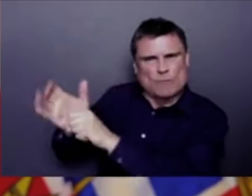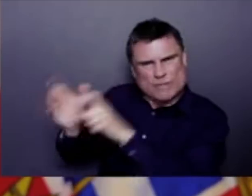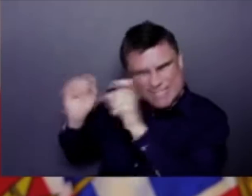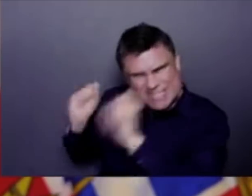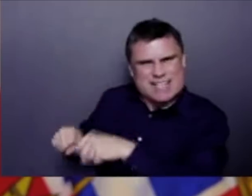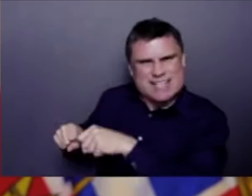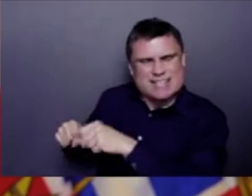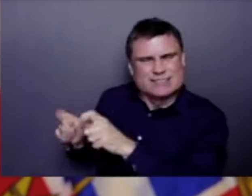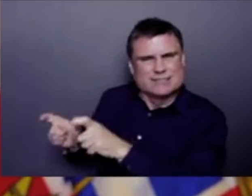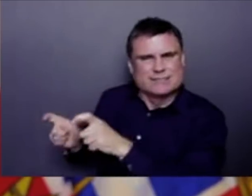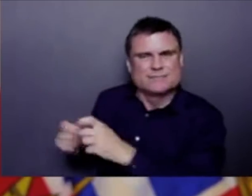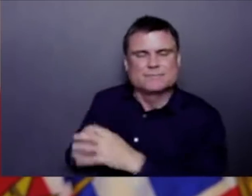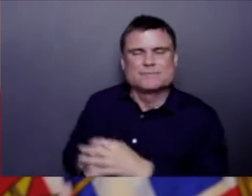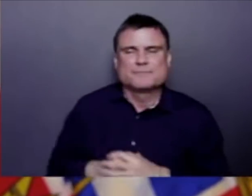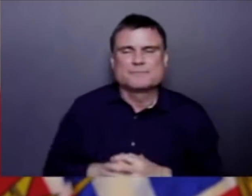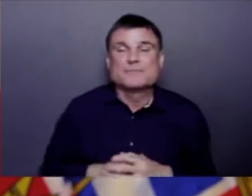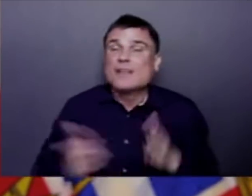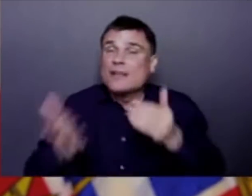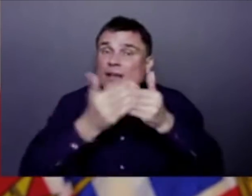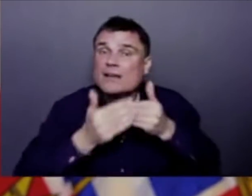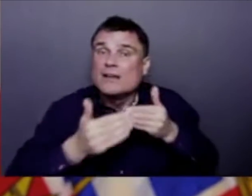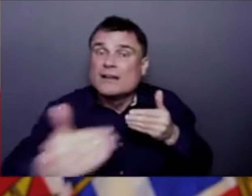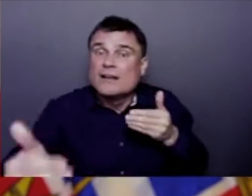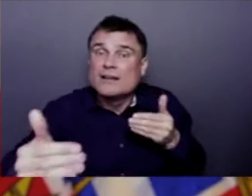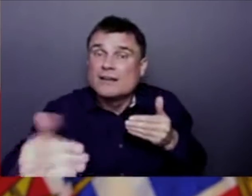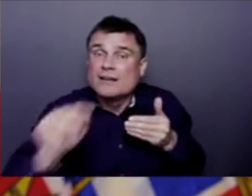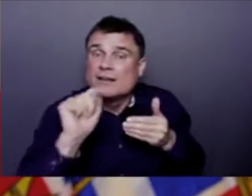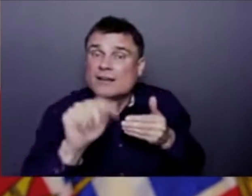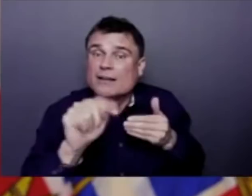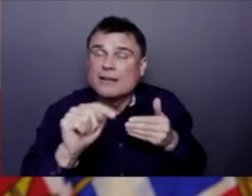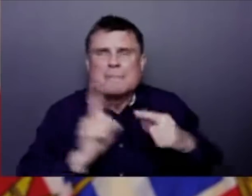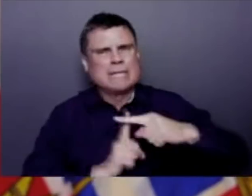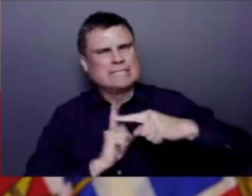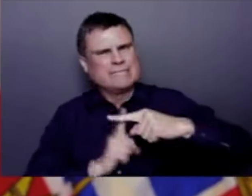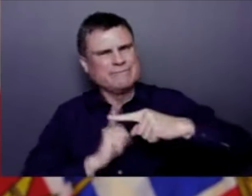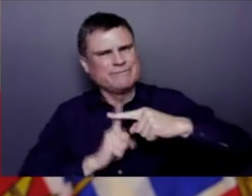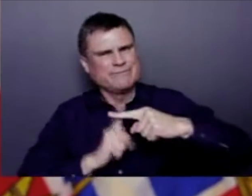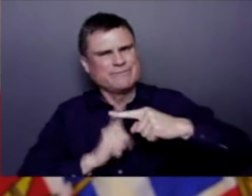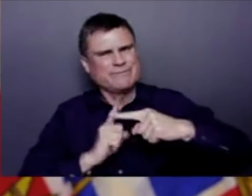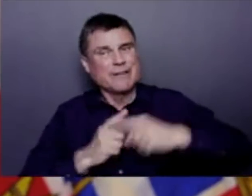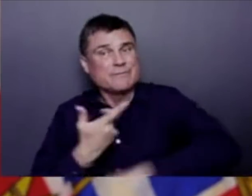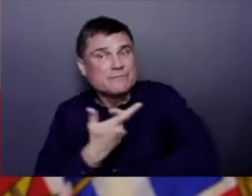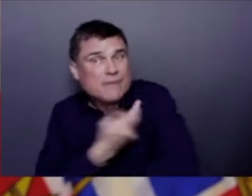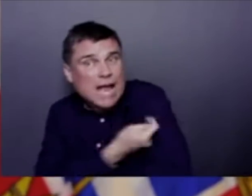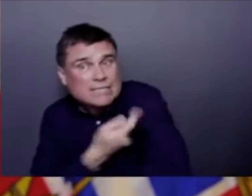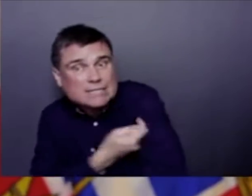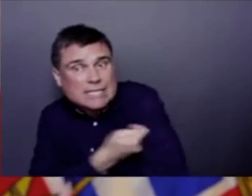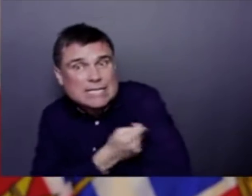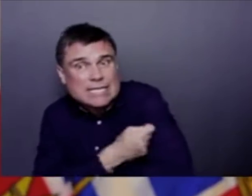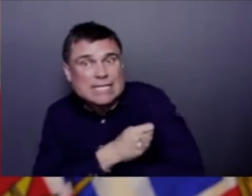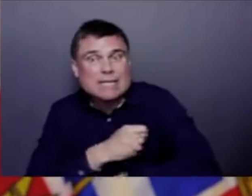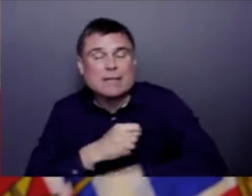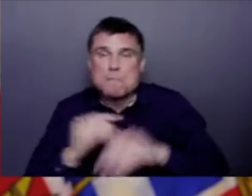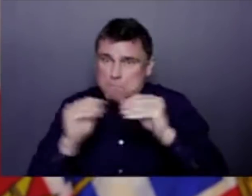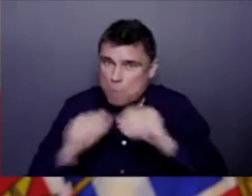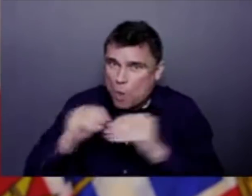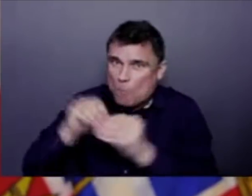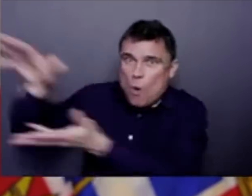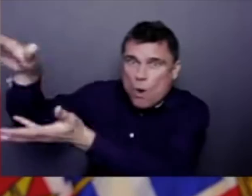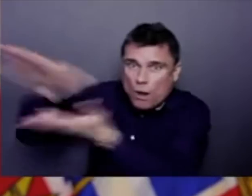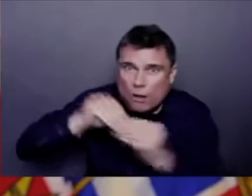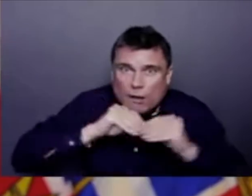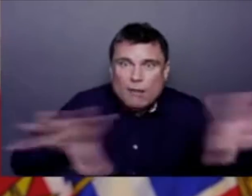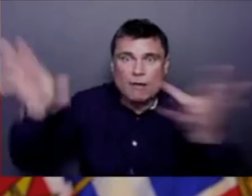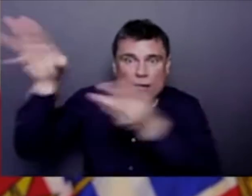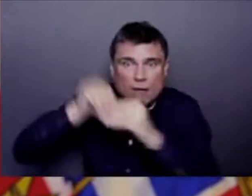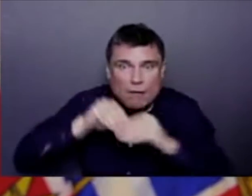immunization programs. And we also, of course, need to continue to be kind, to be calm, and